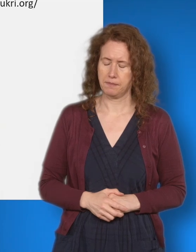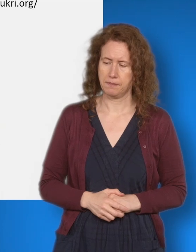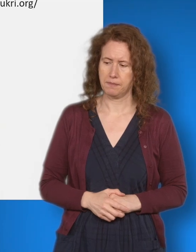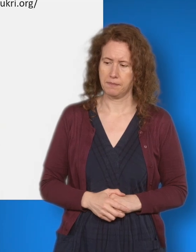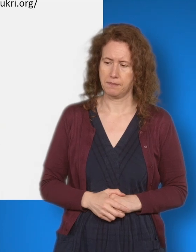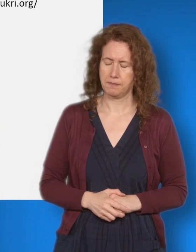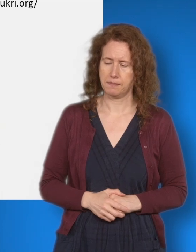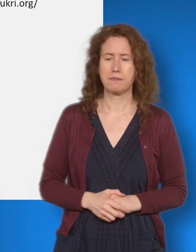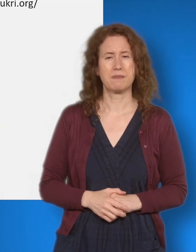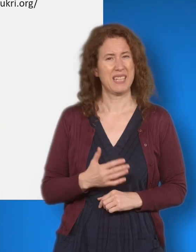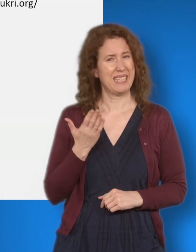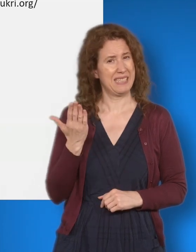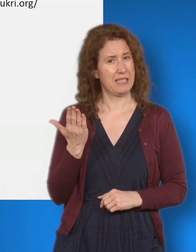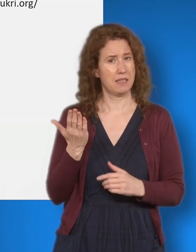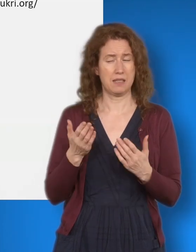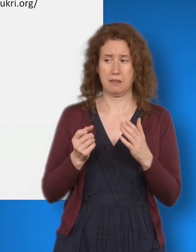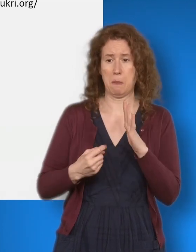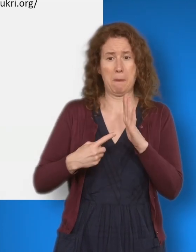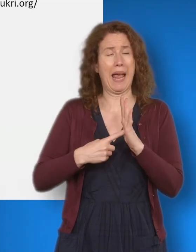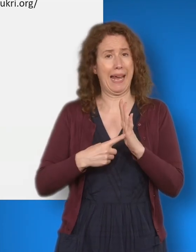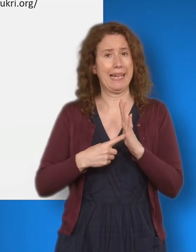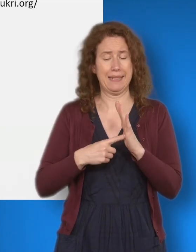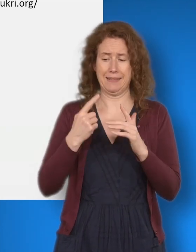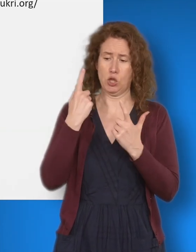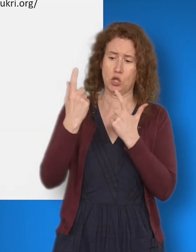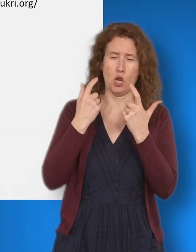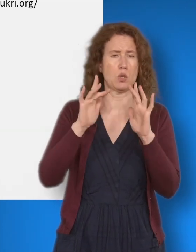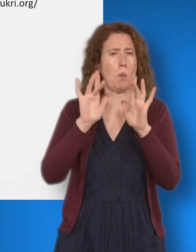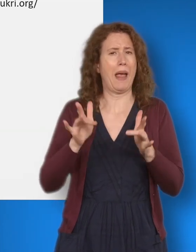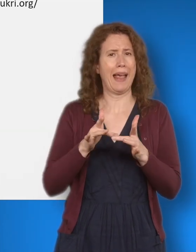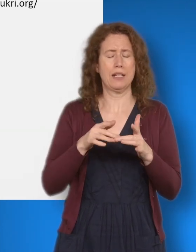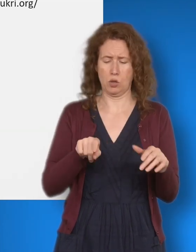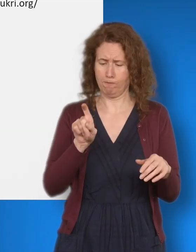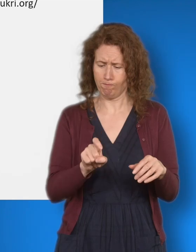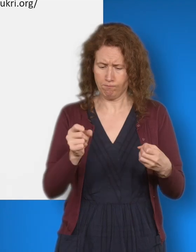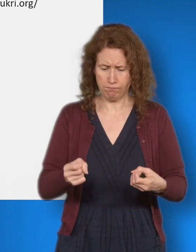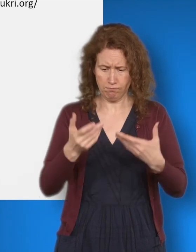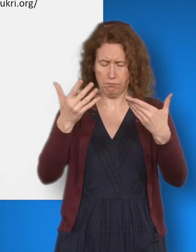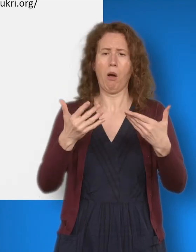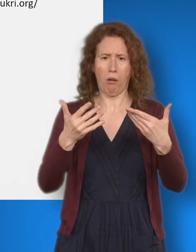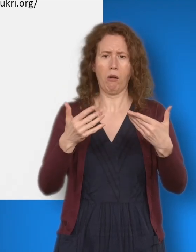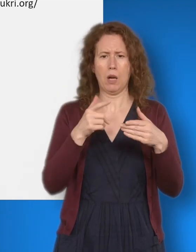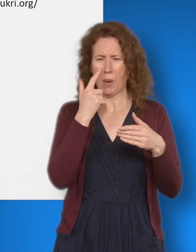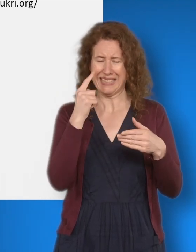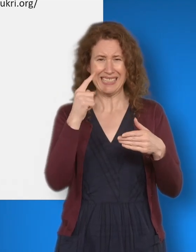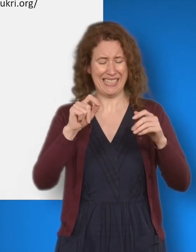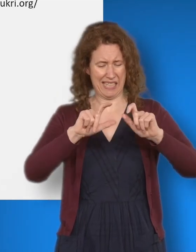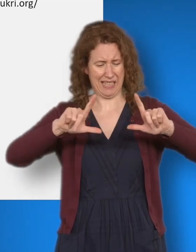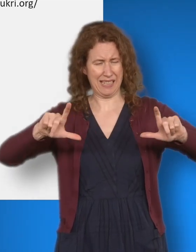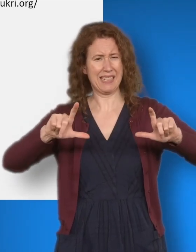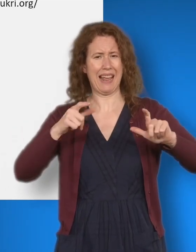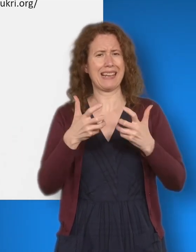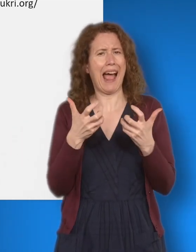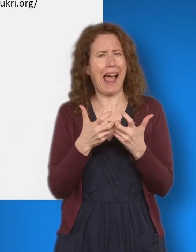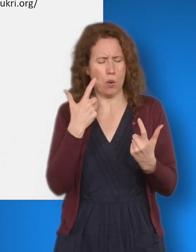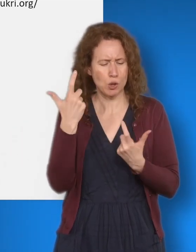So this is the main search page for GTR. You can see the search